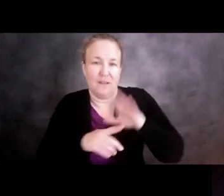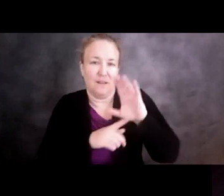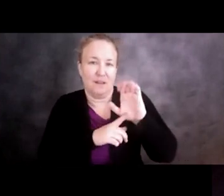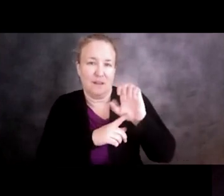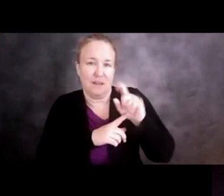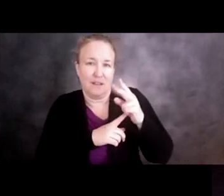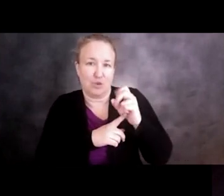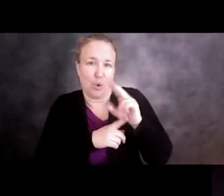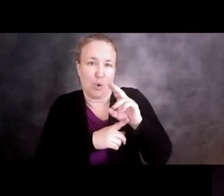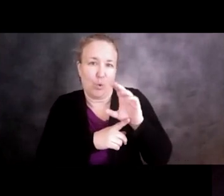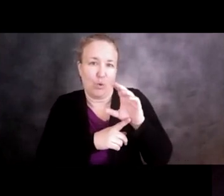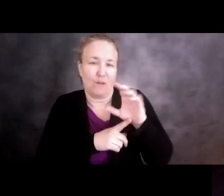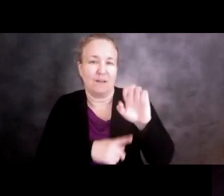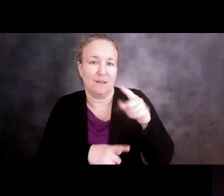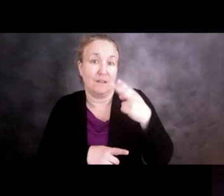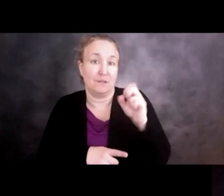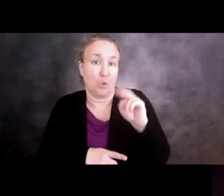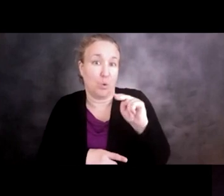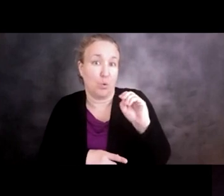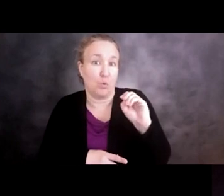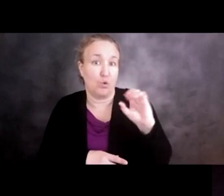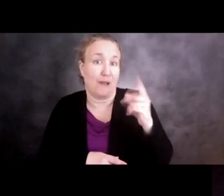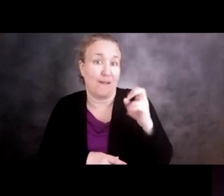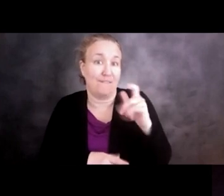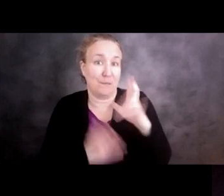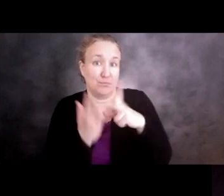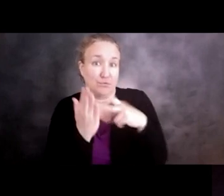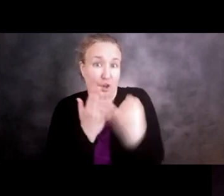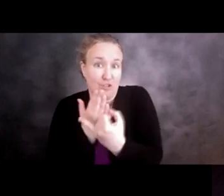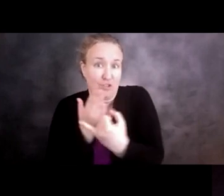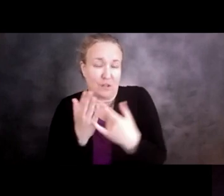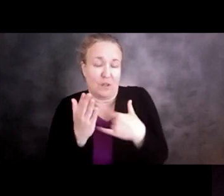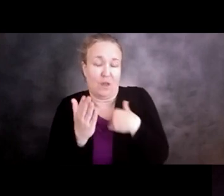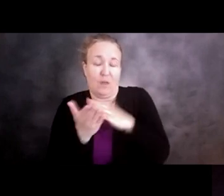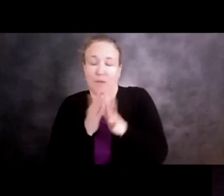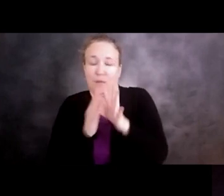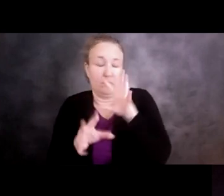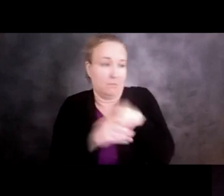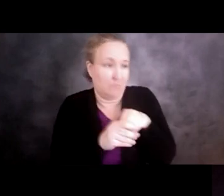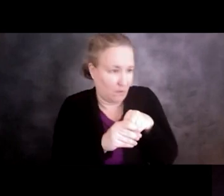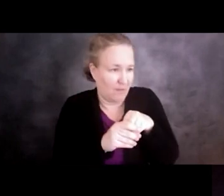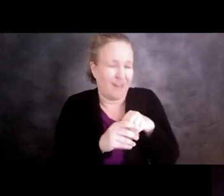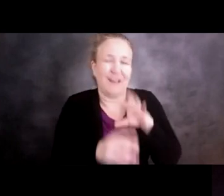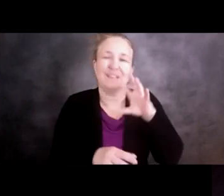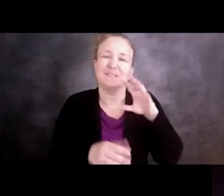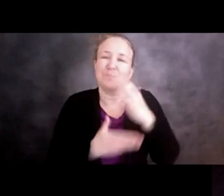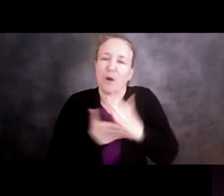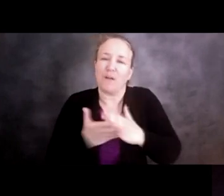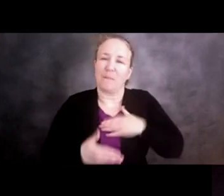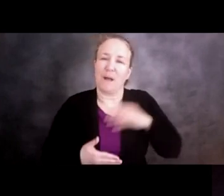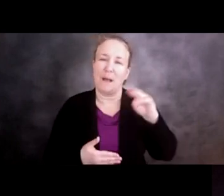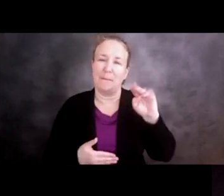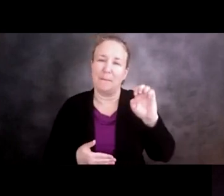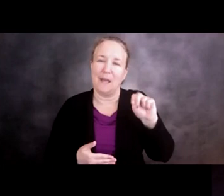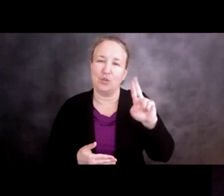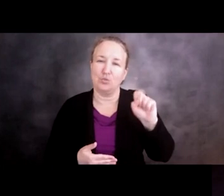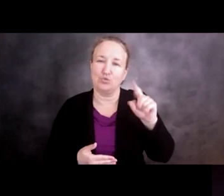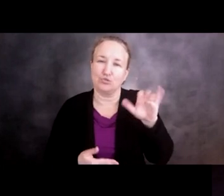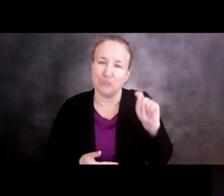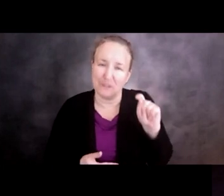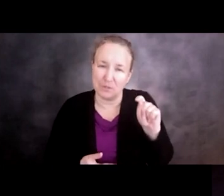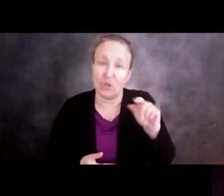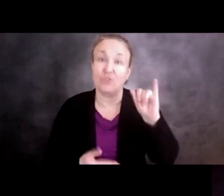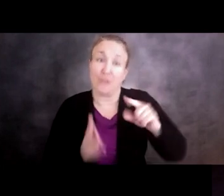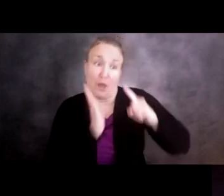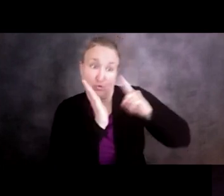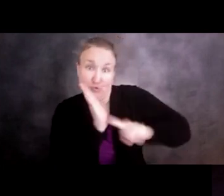which is now the basis of my manuscript. So in many ways, the research and the